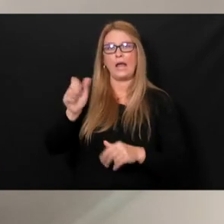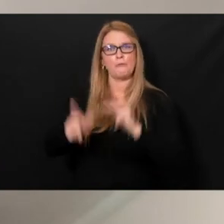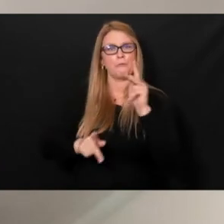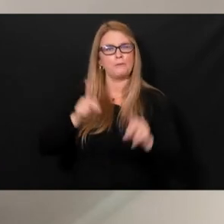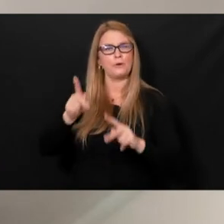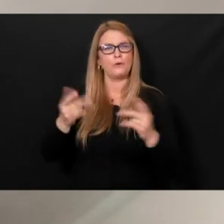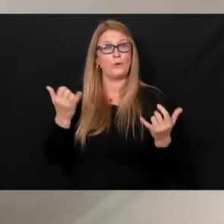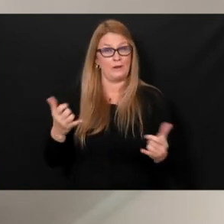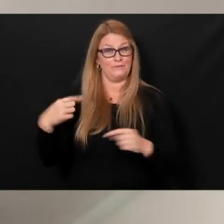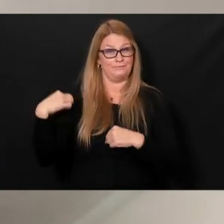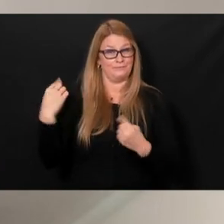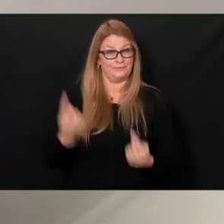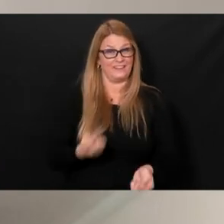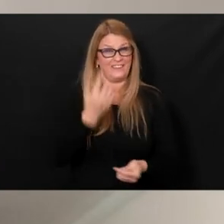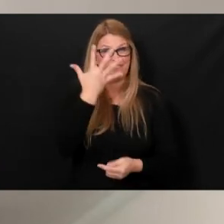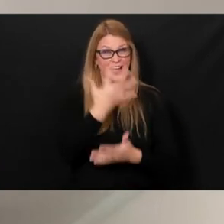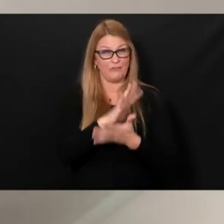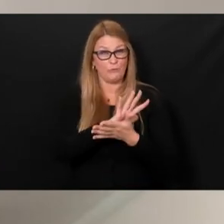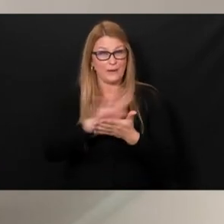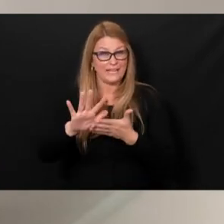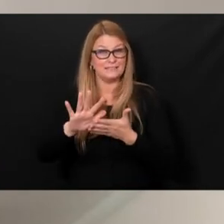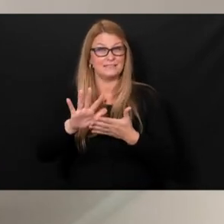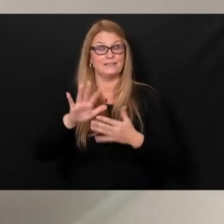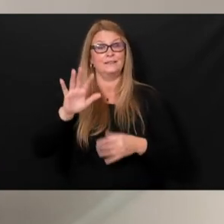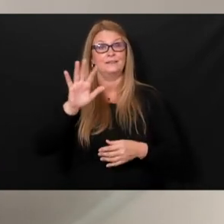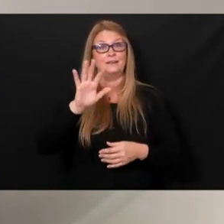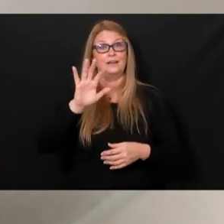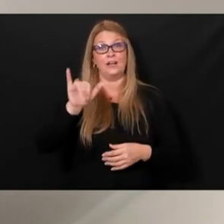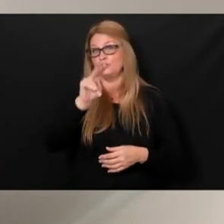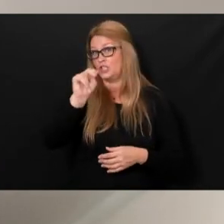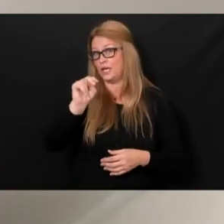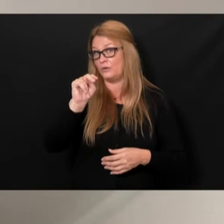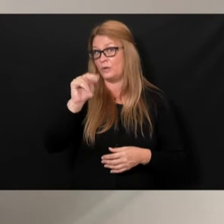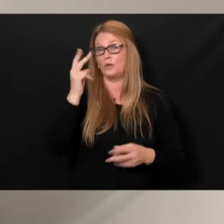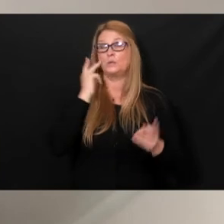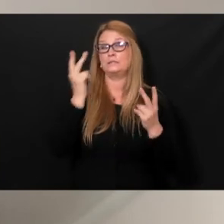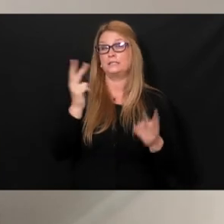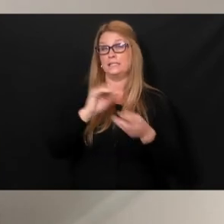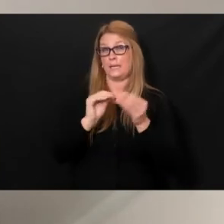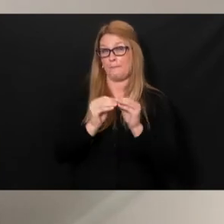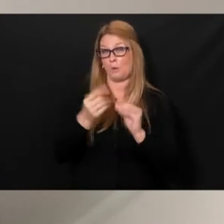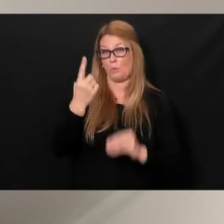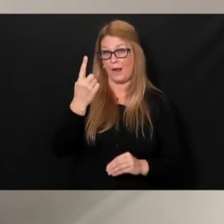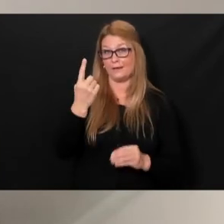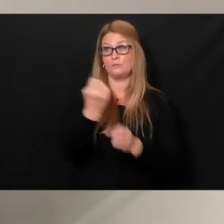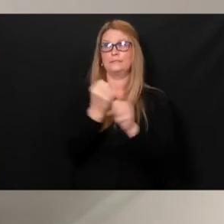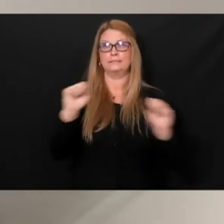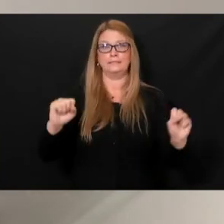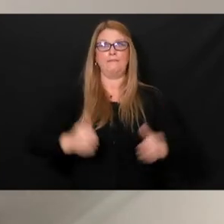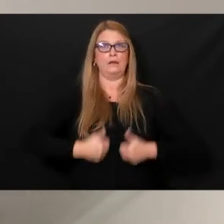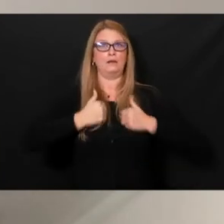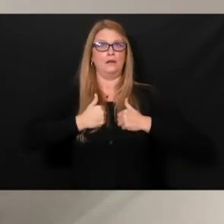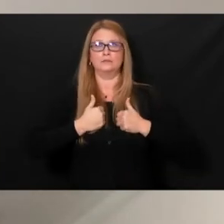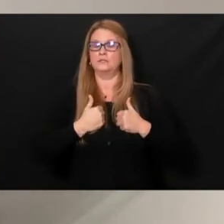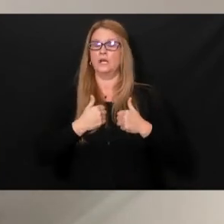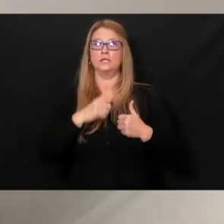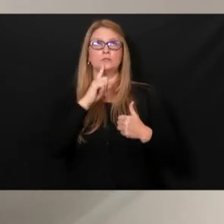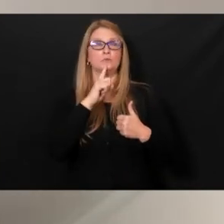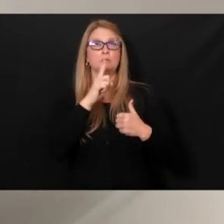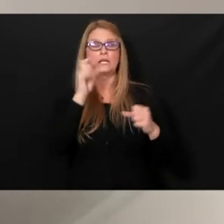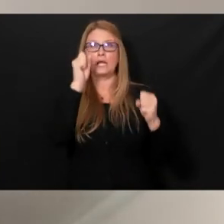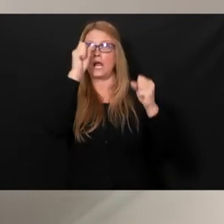the first 5 weeks of January related to our number one priority, which is saving lives, I think has been